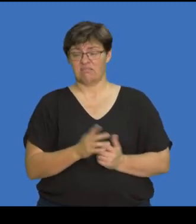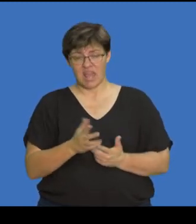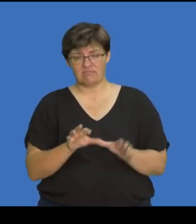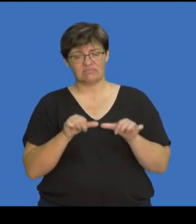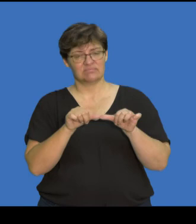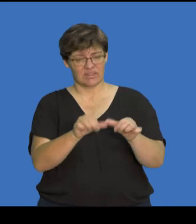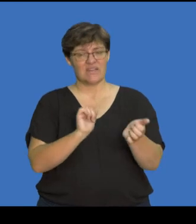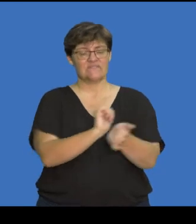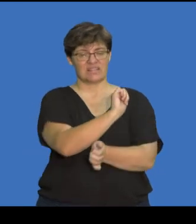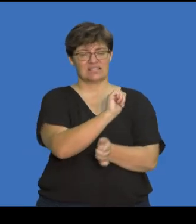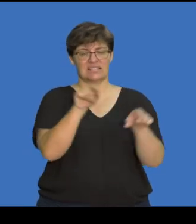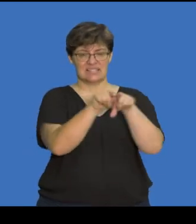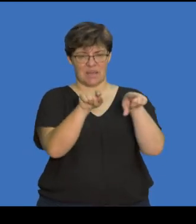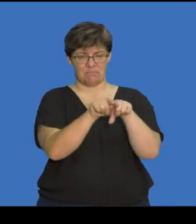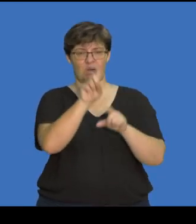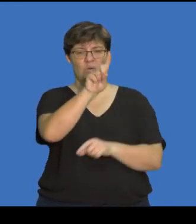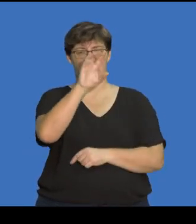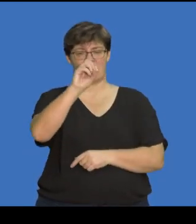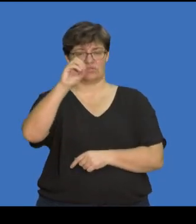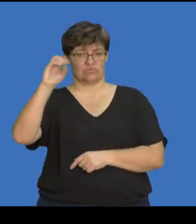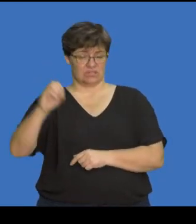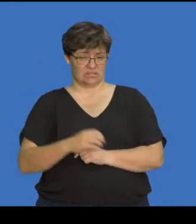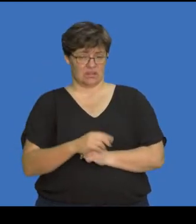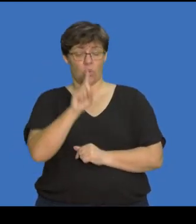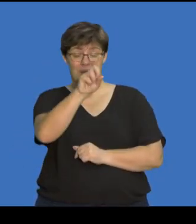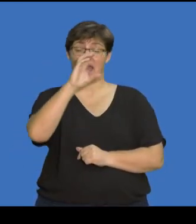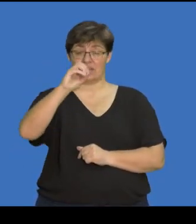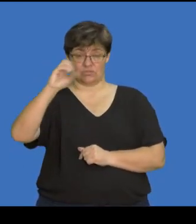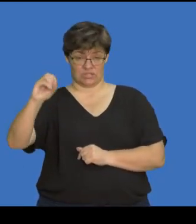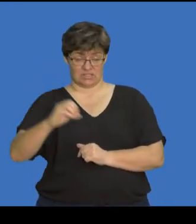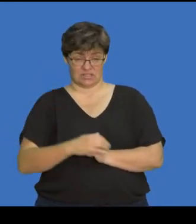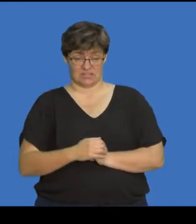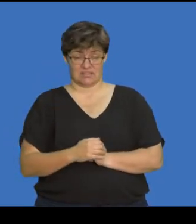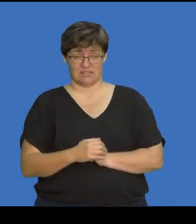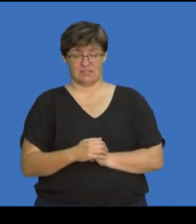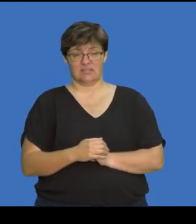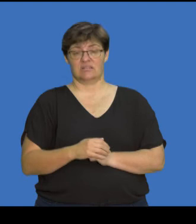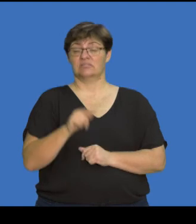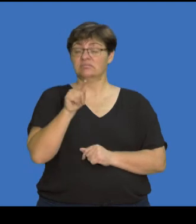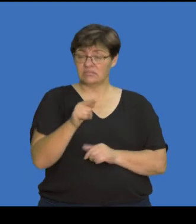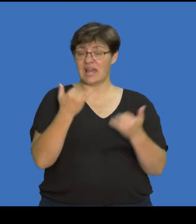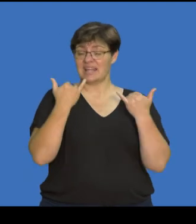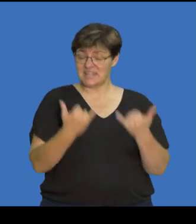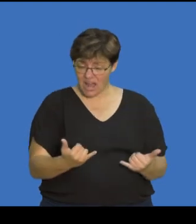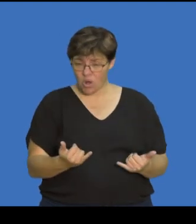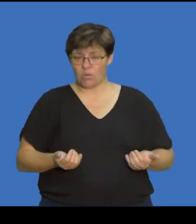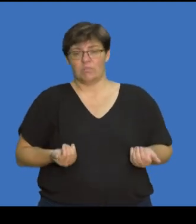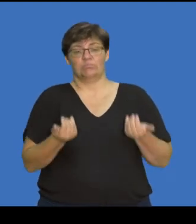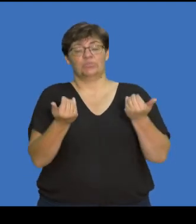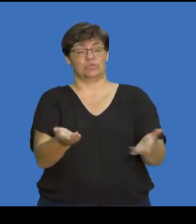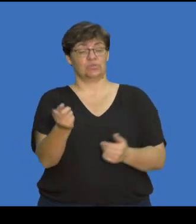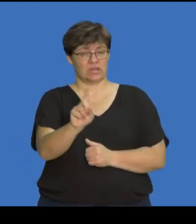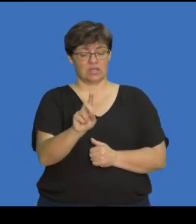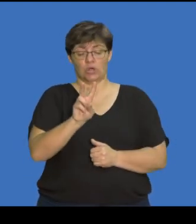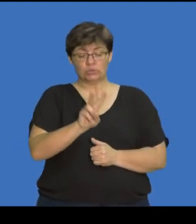cost at 100, right? And you now produce